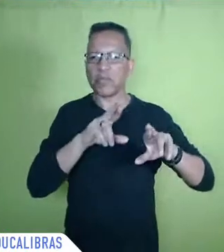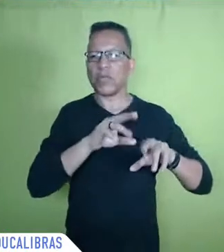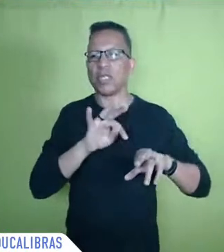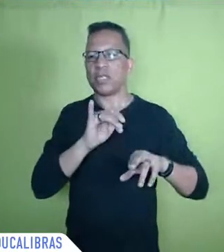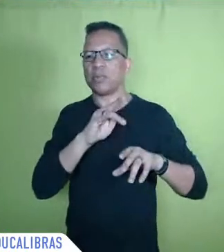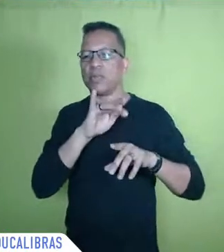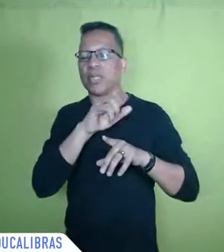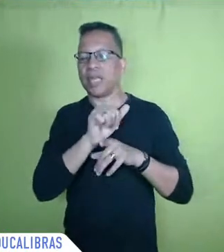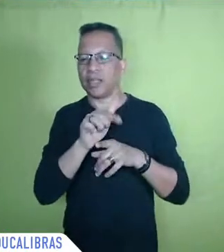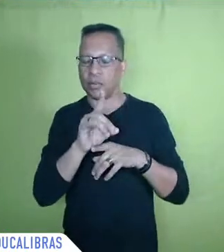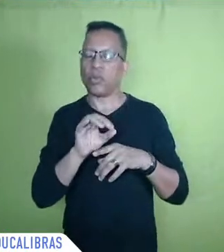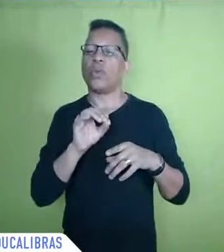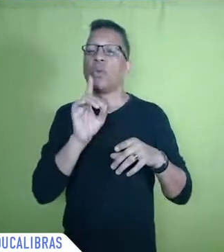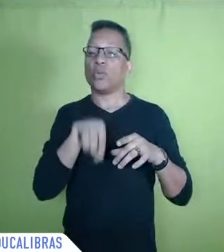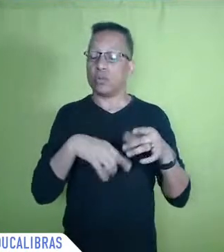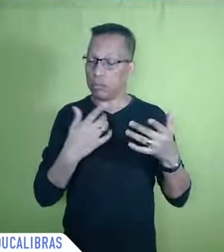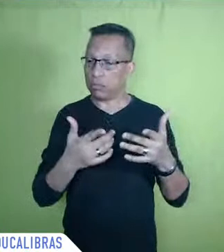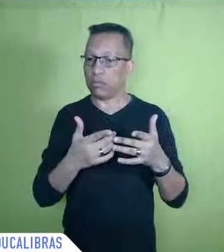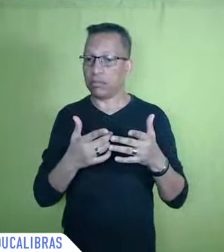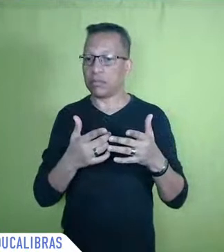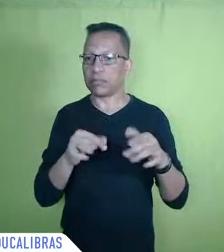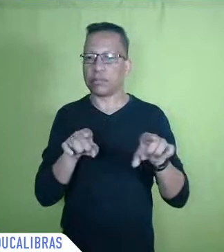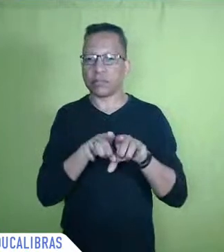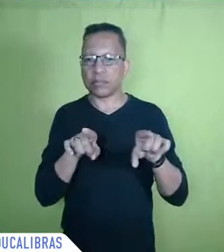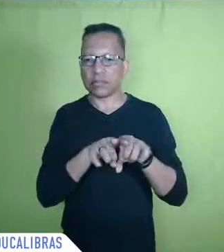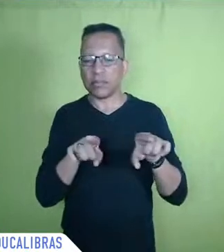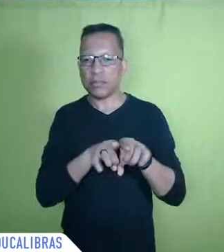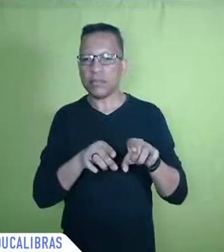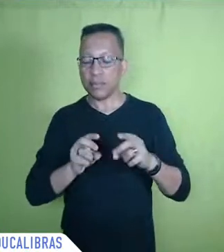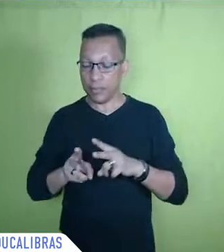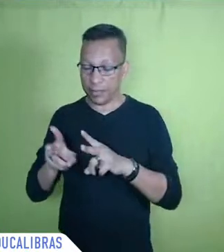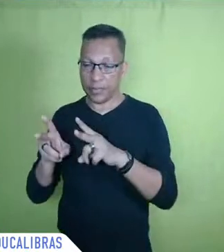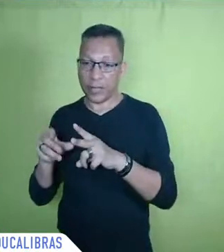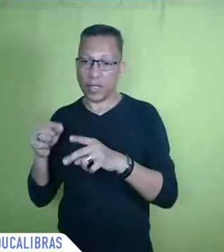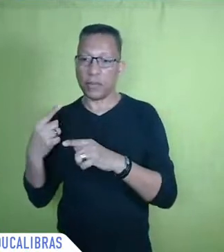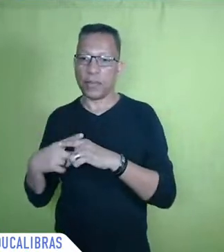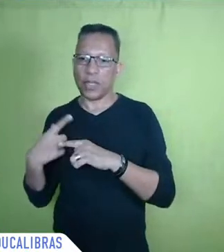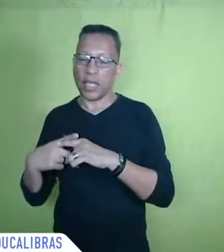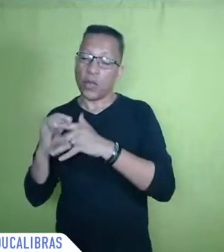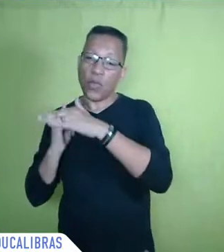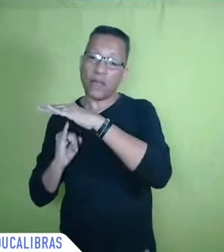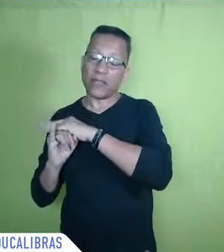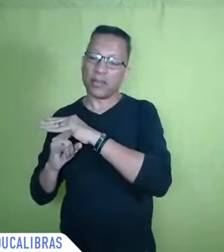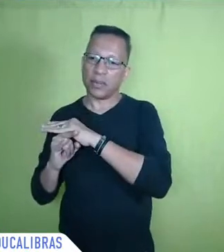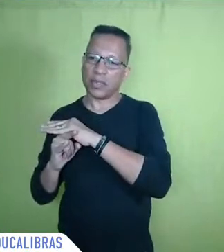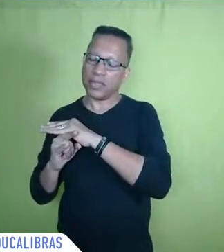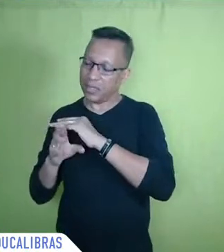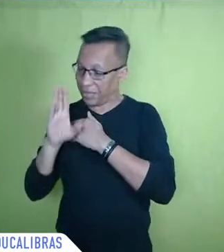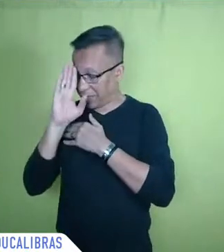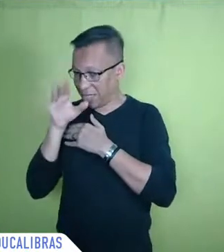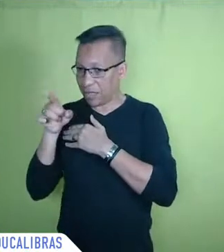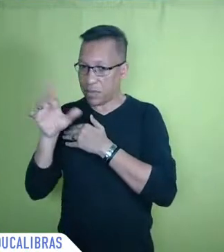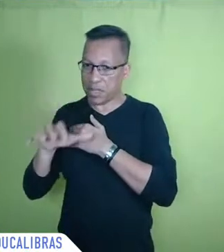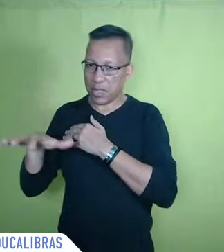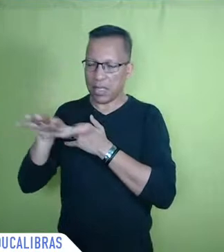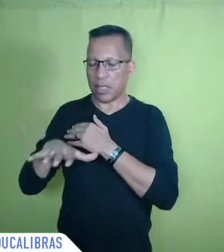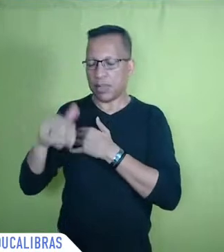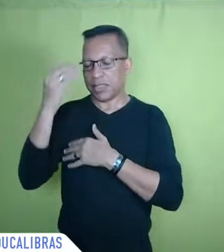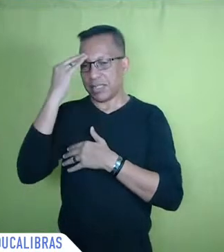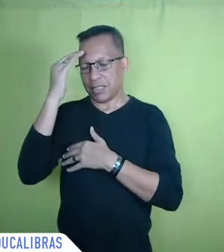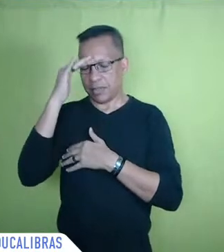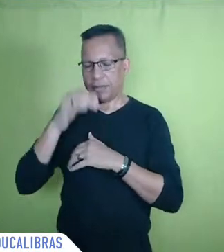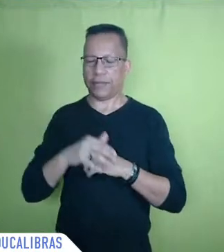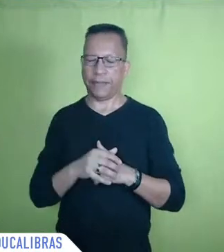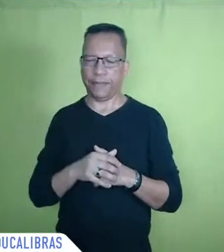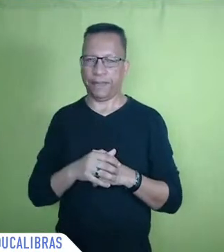effect in inequalities coming from the state in terms of tax reform have to